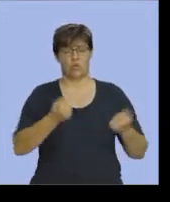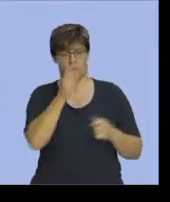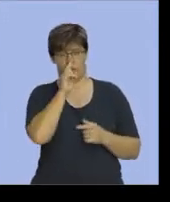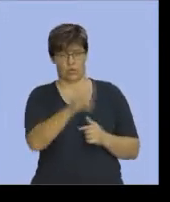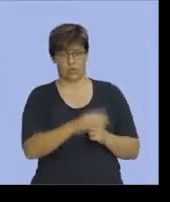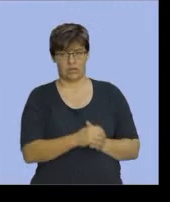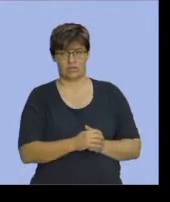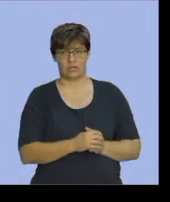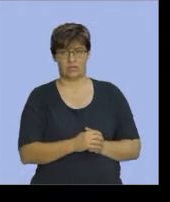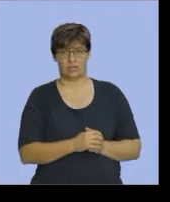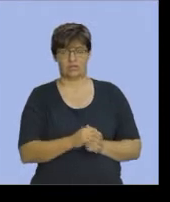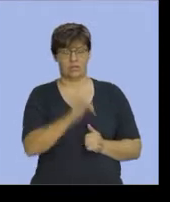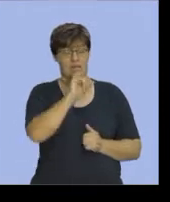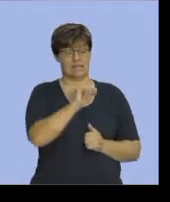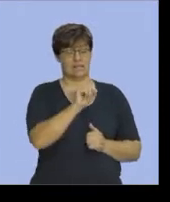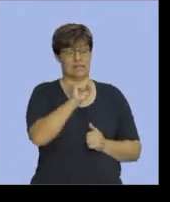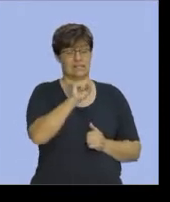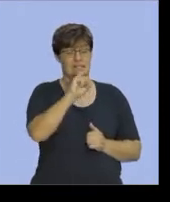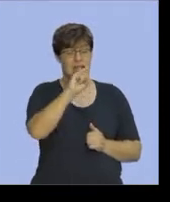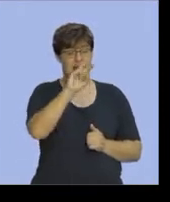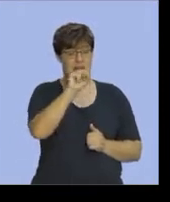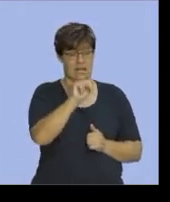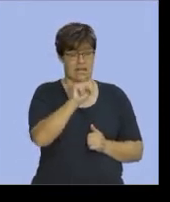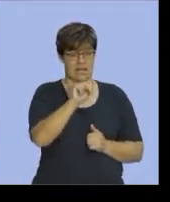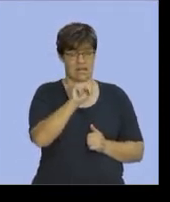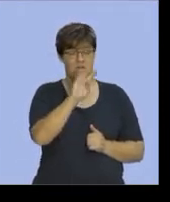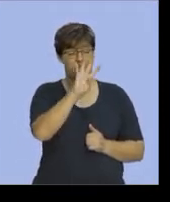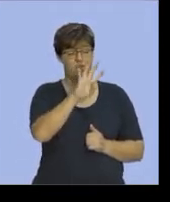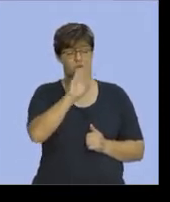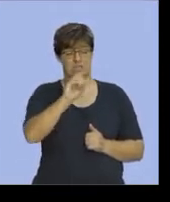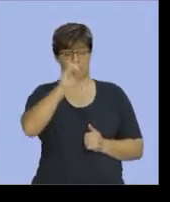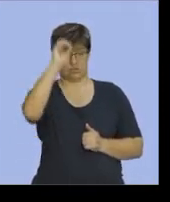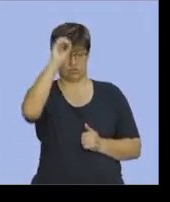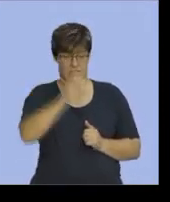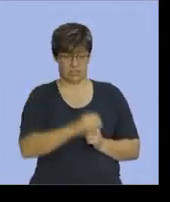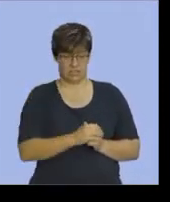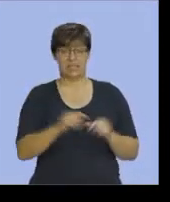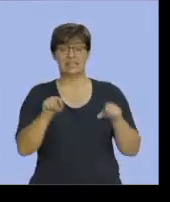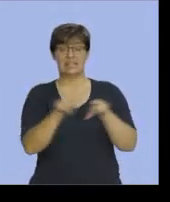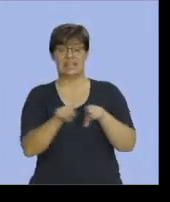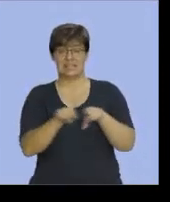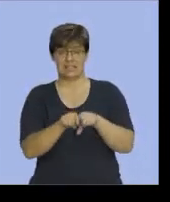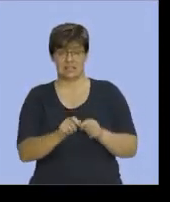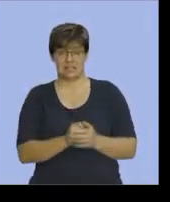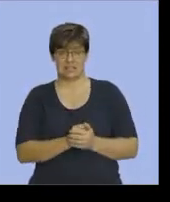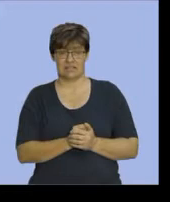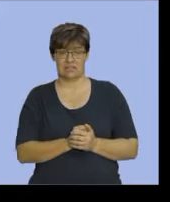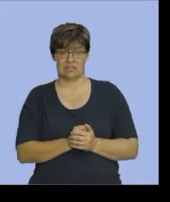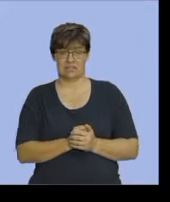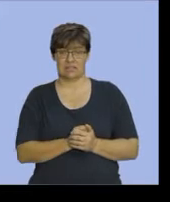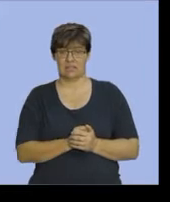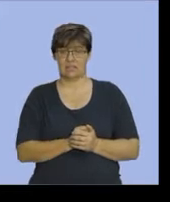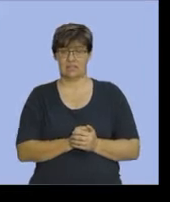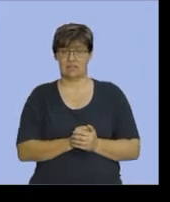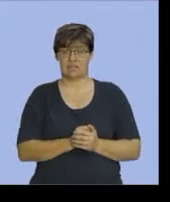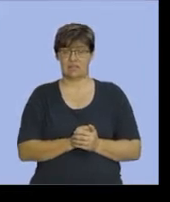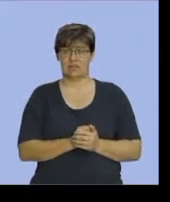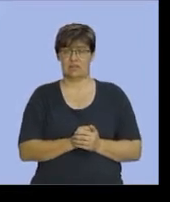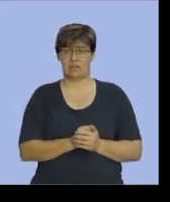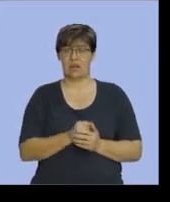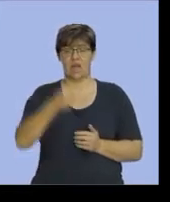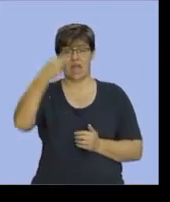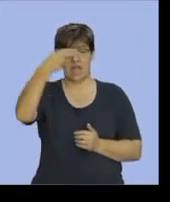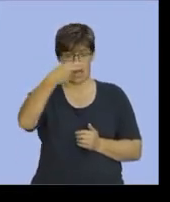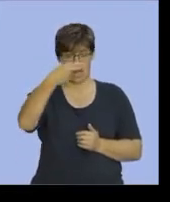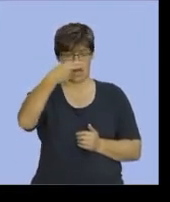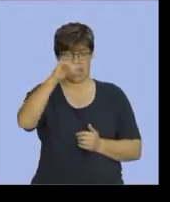do that. So let's maybe quickly look at it. So this will be sine of 40 degrees is equals to